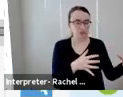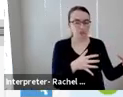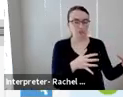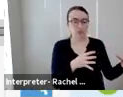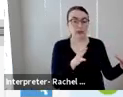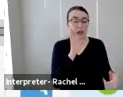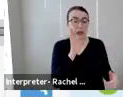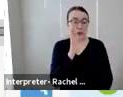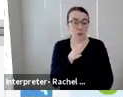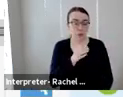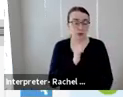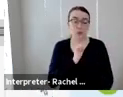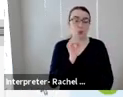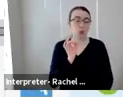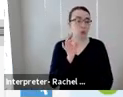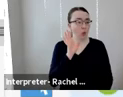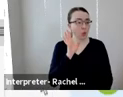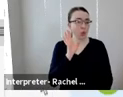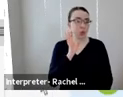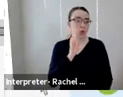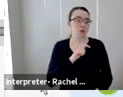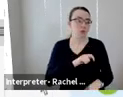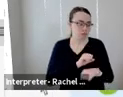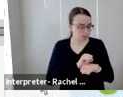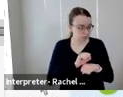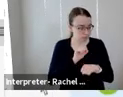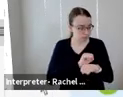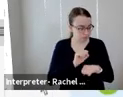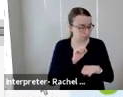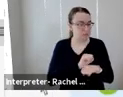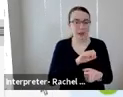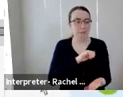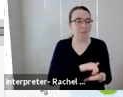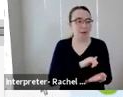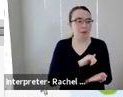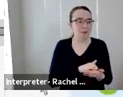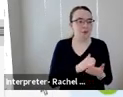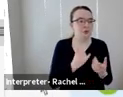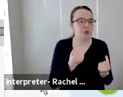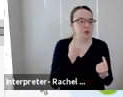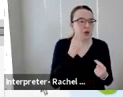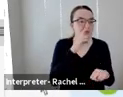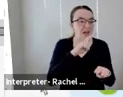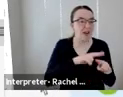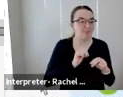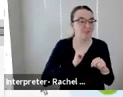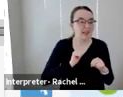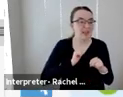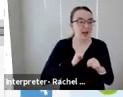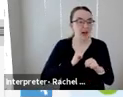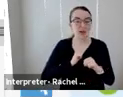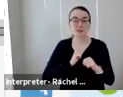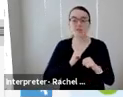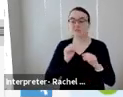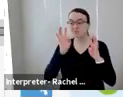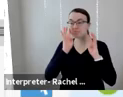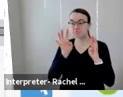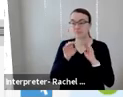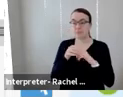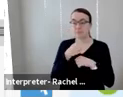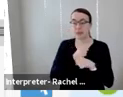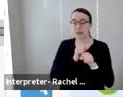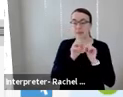time prohibitive. There's no way I'm going to do this for fun on my own to build a model this